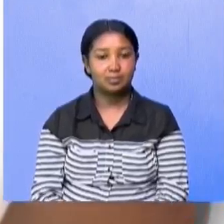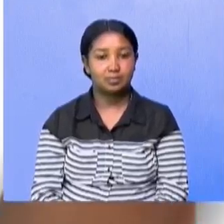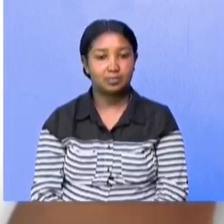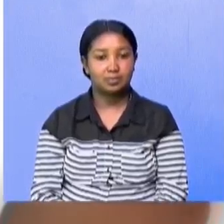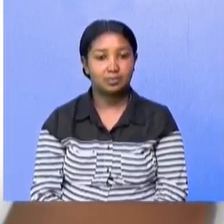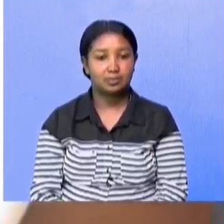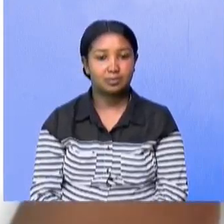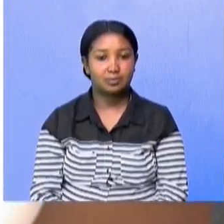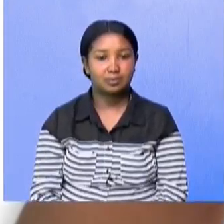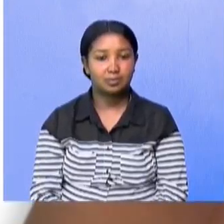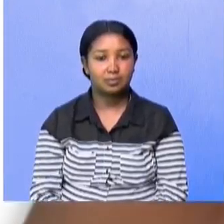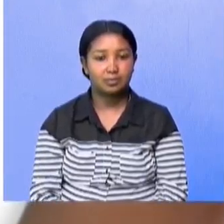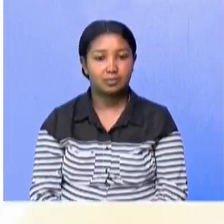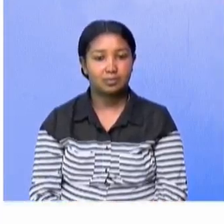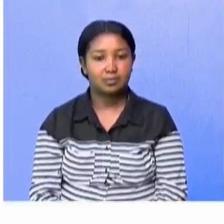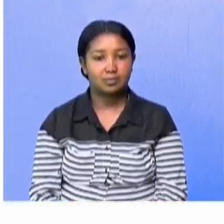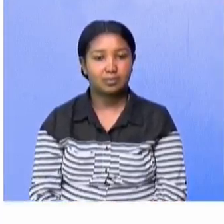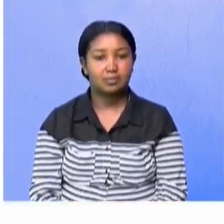posted